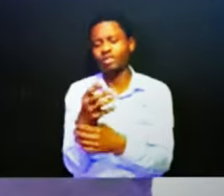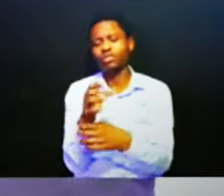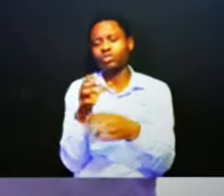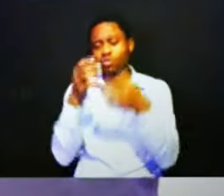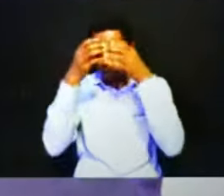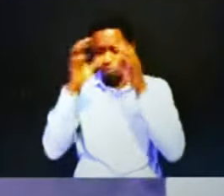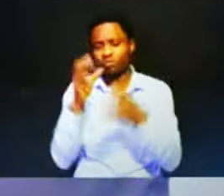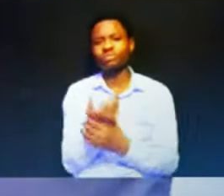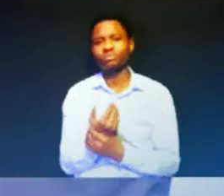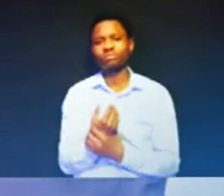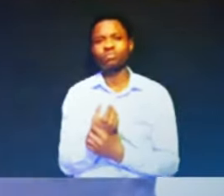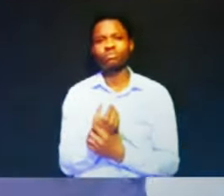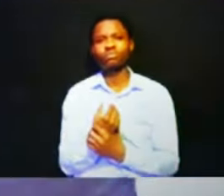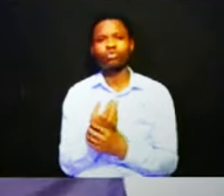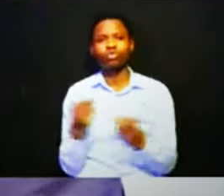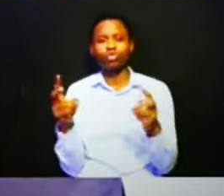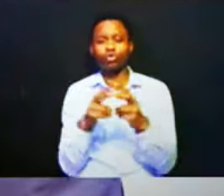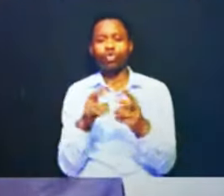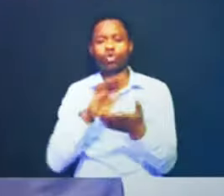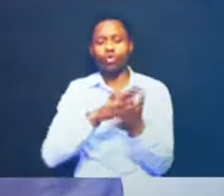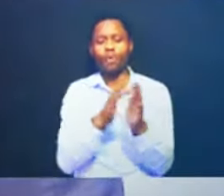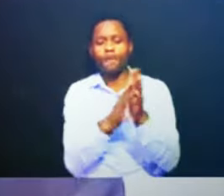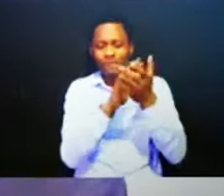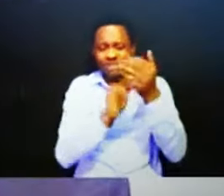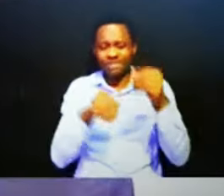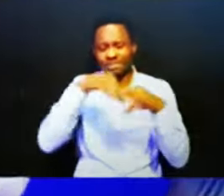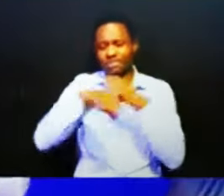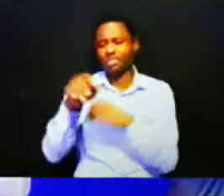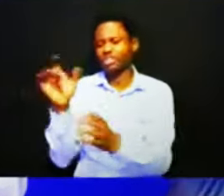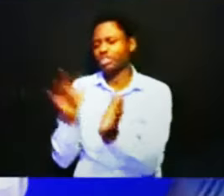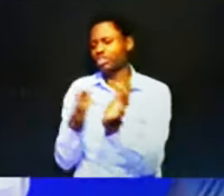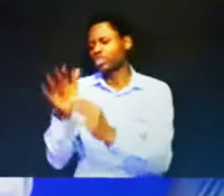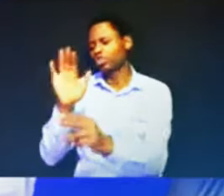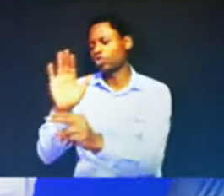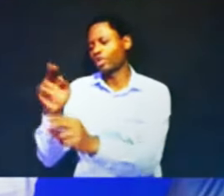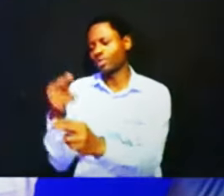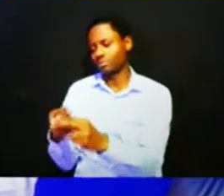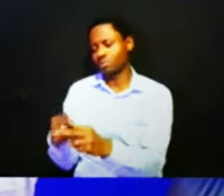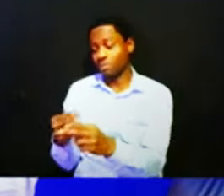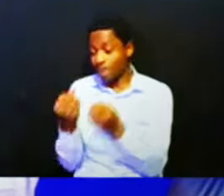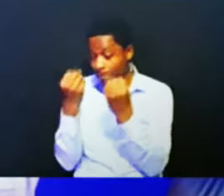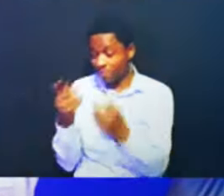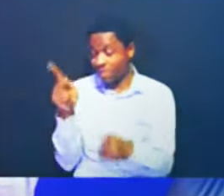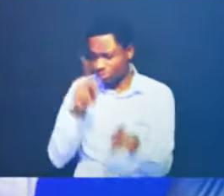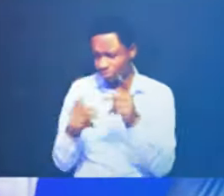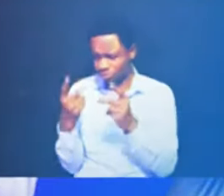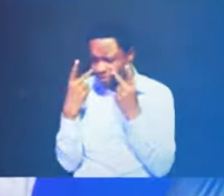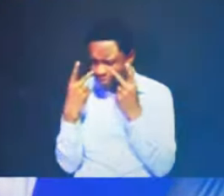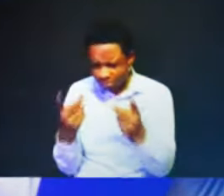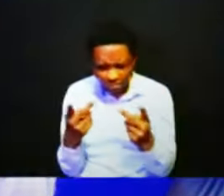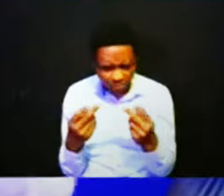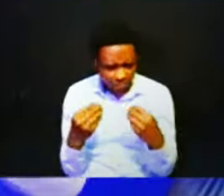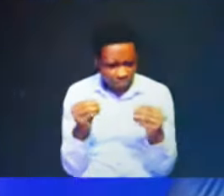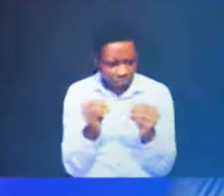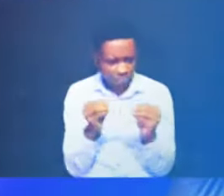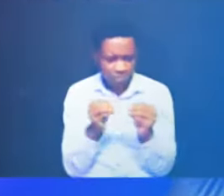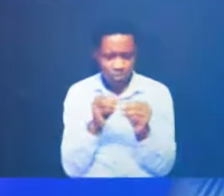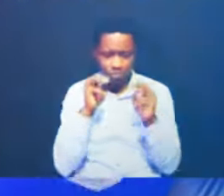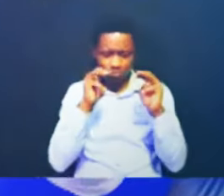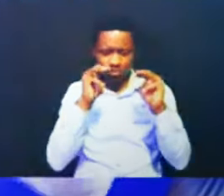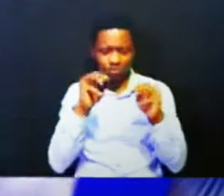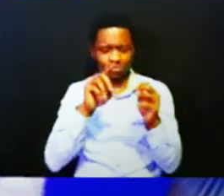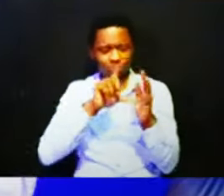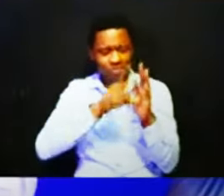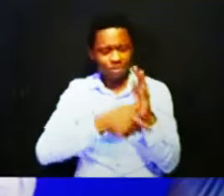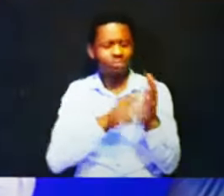Now many people saw the miracles that he was doing and they believed in